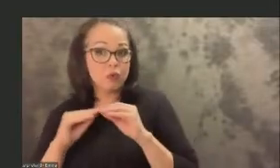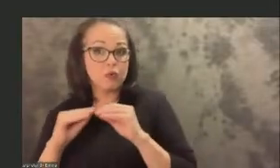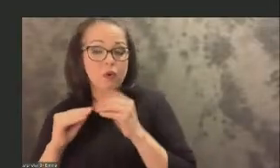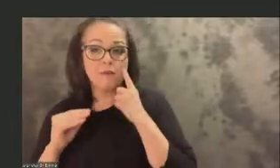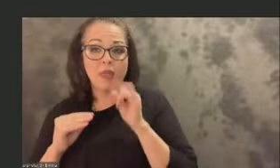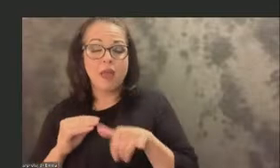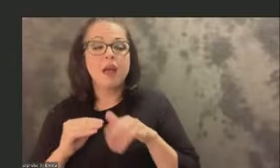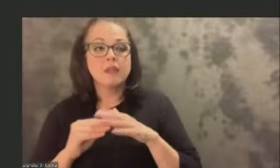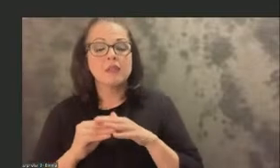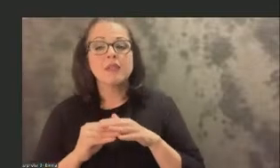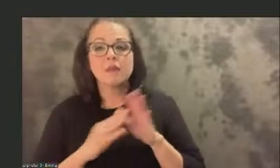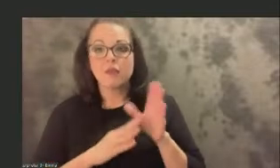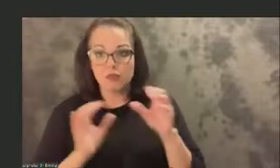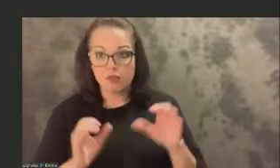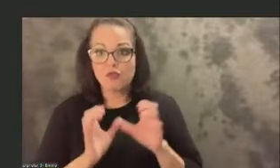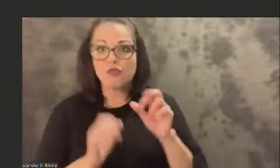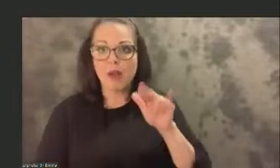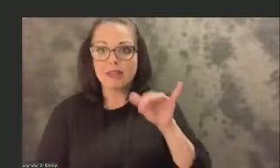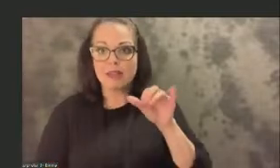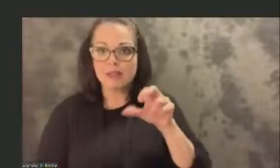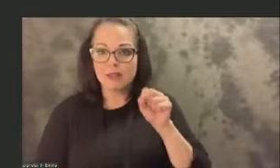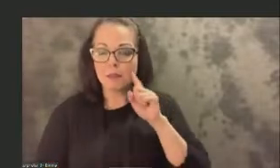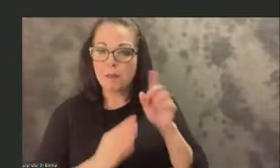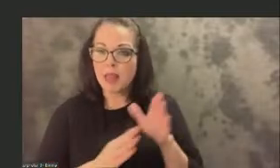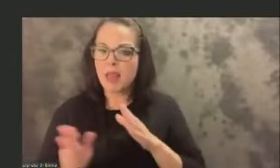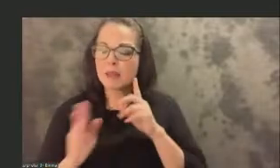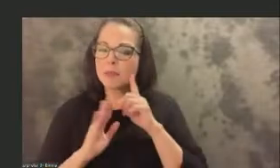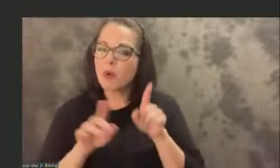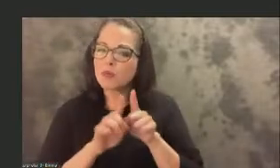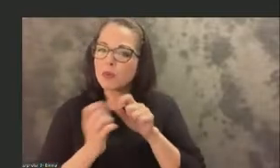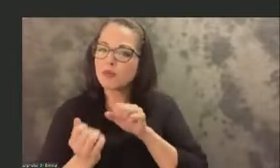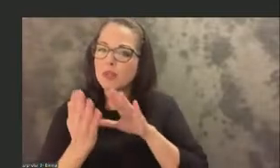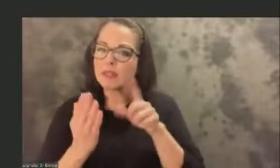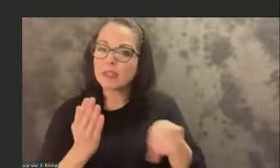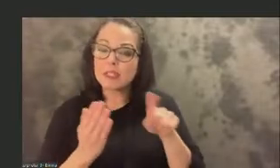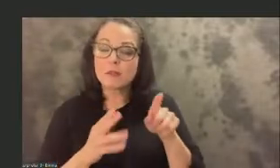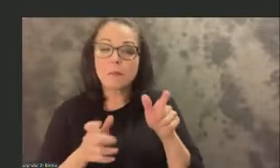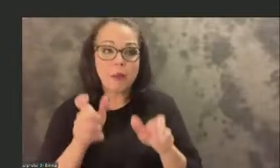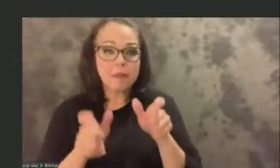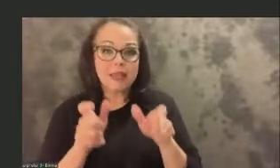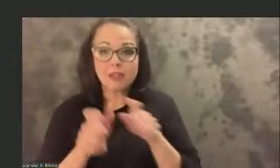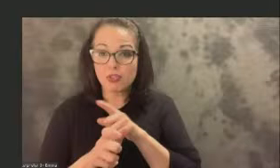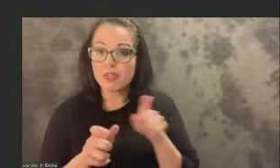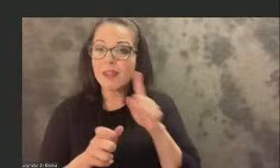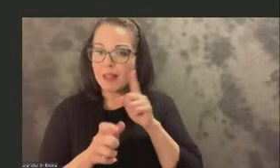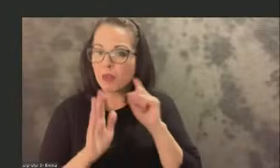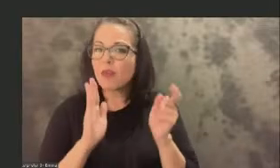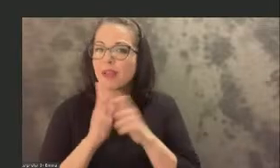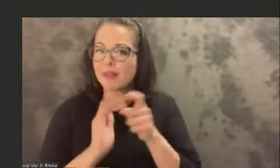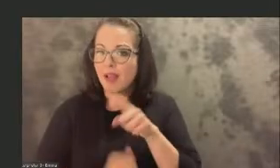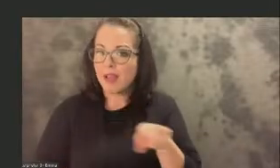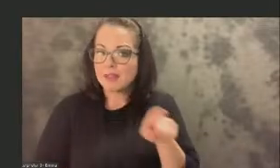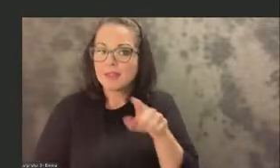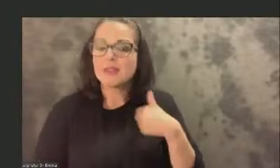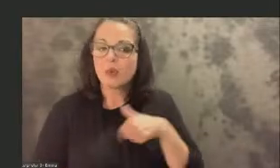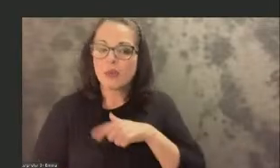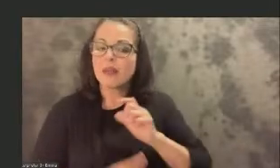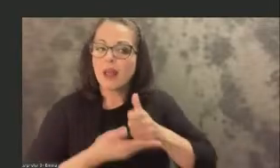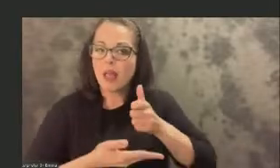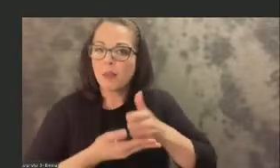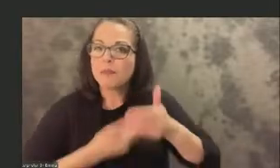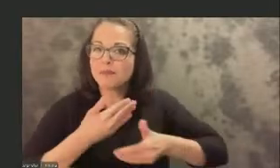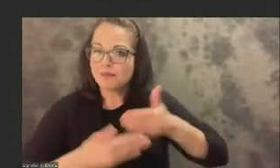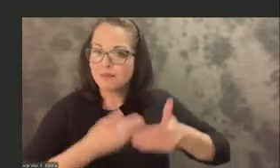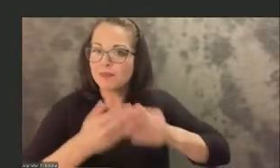immediate public statement addressed to this growing patient population to let them know that they are recognized and that help is on the way.